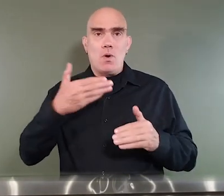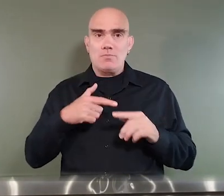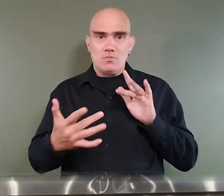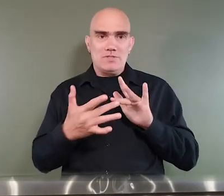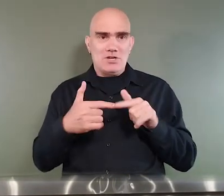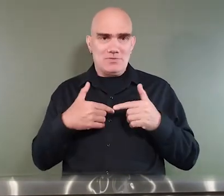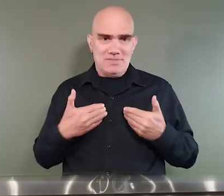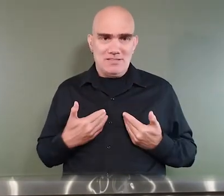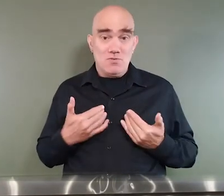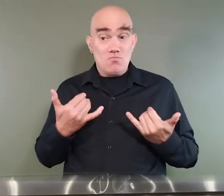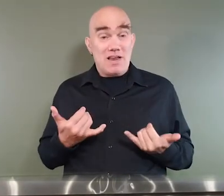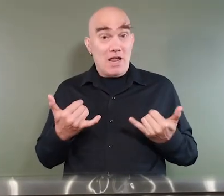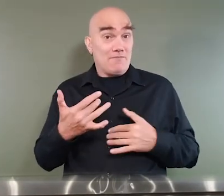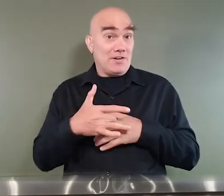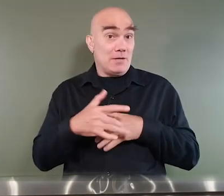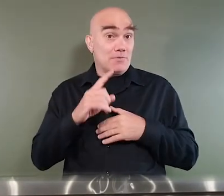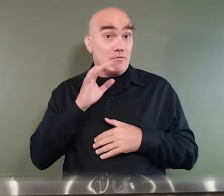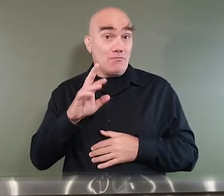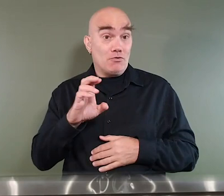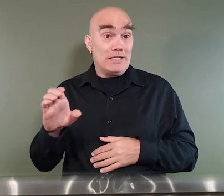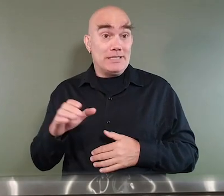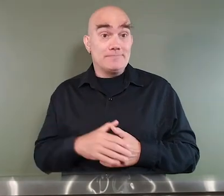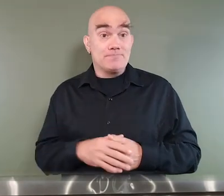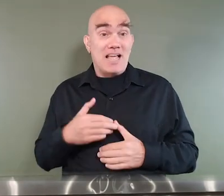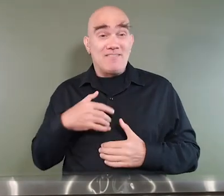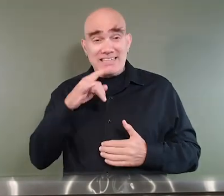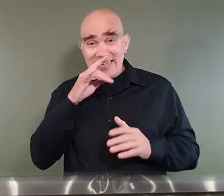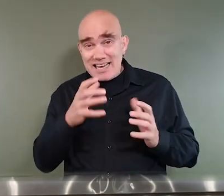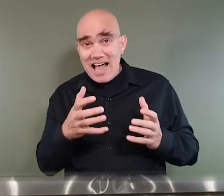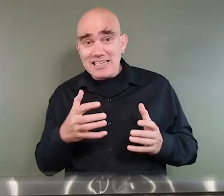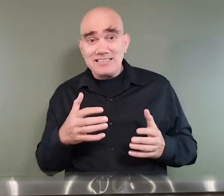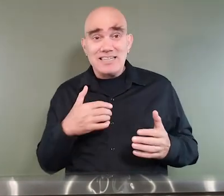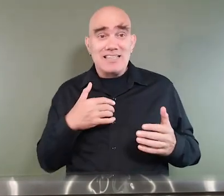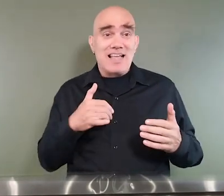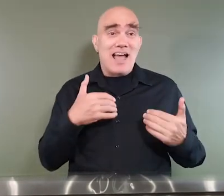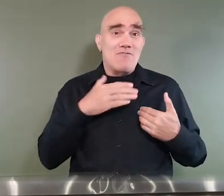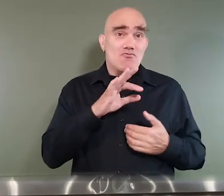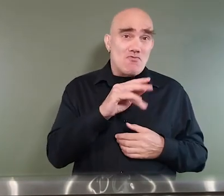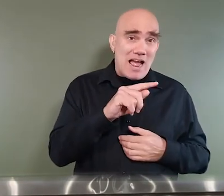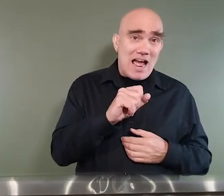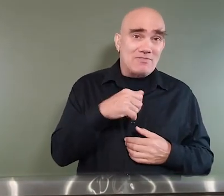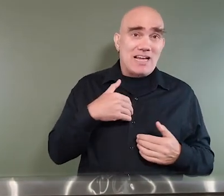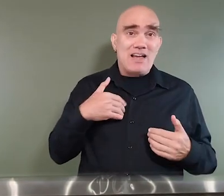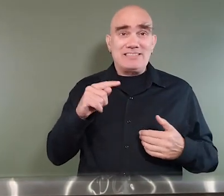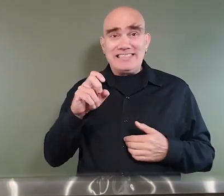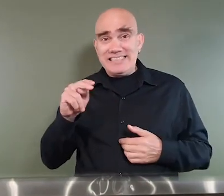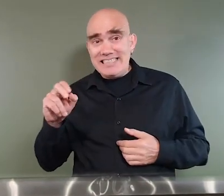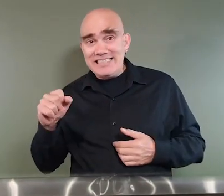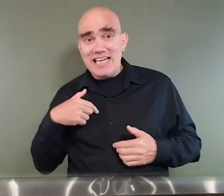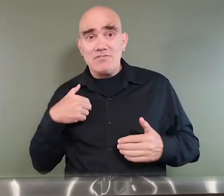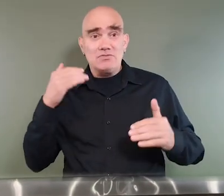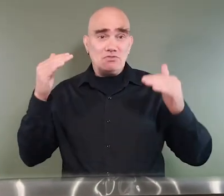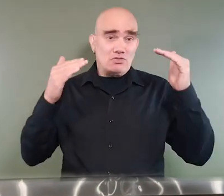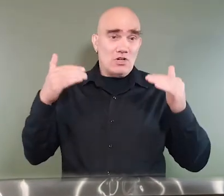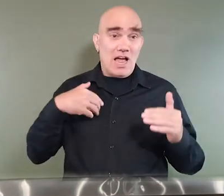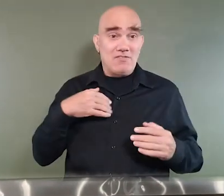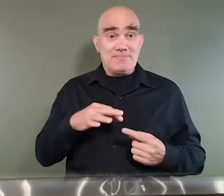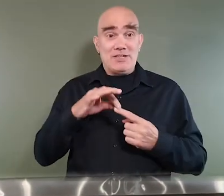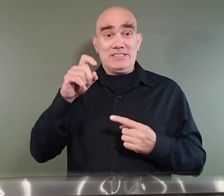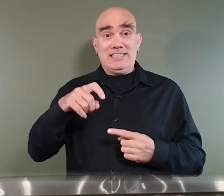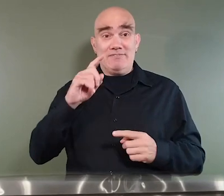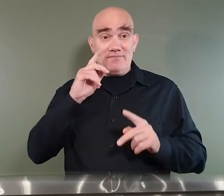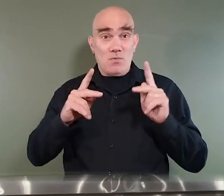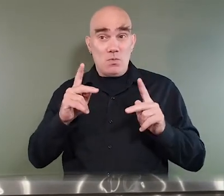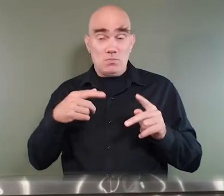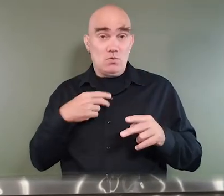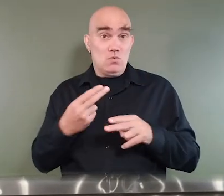for free. I've got kids classes that have crafts. I have teens, I have adults, I have special needs for folks where we use a